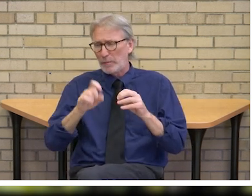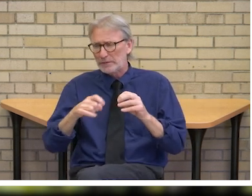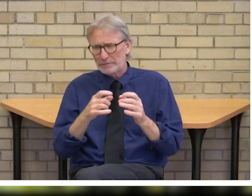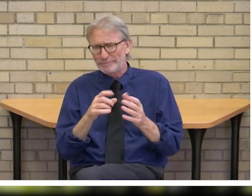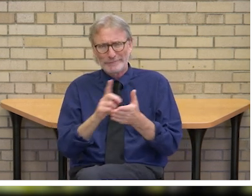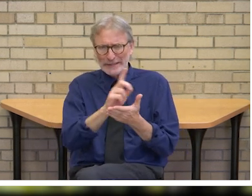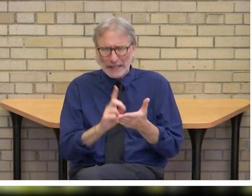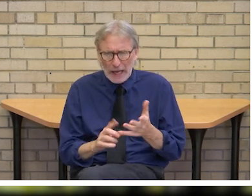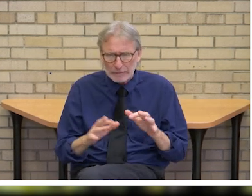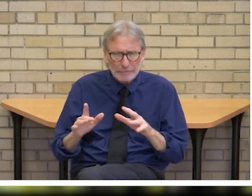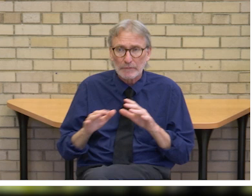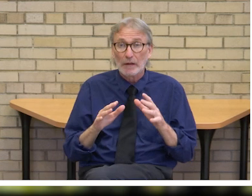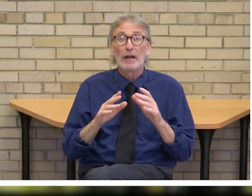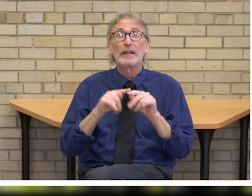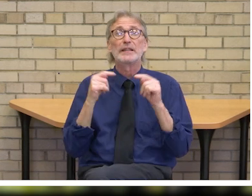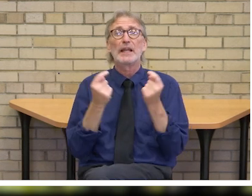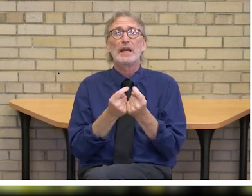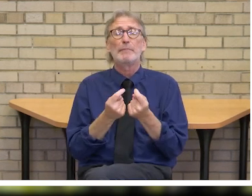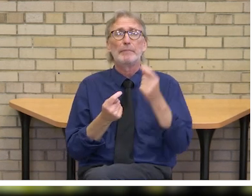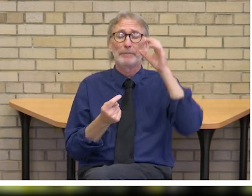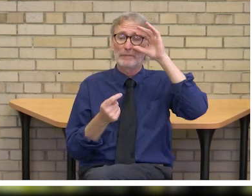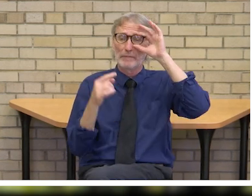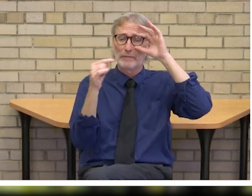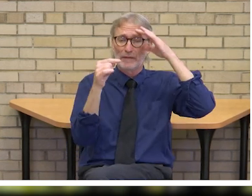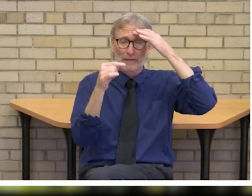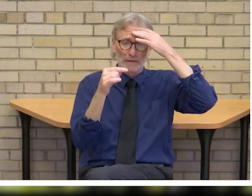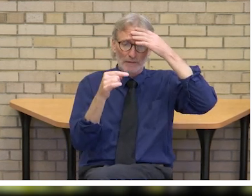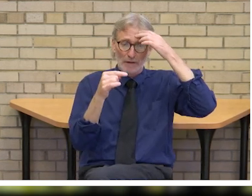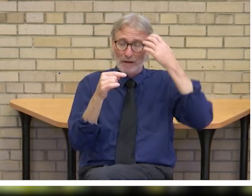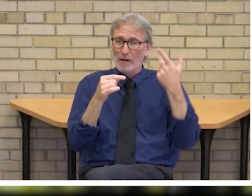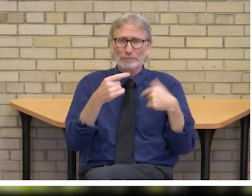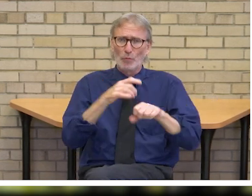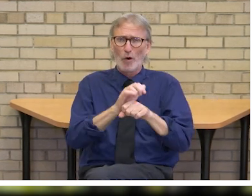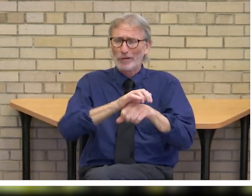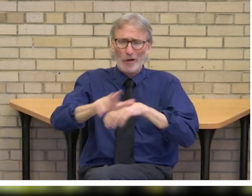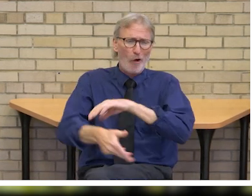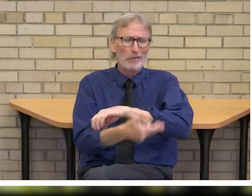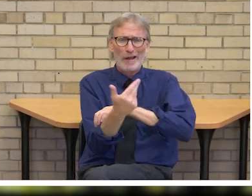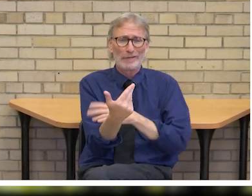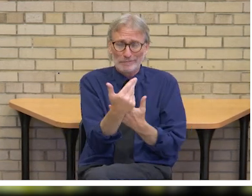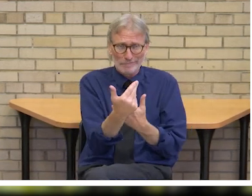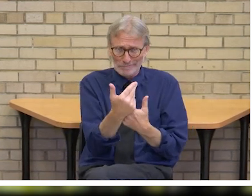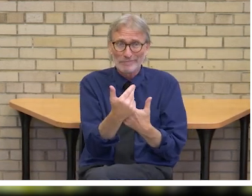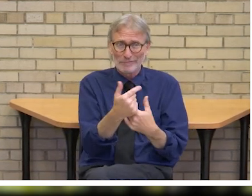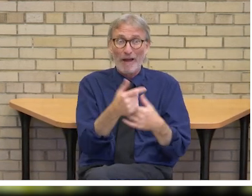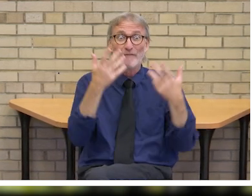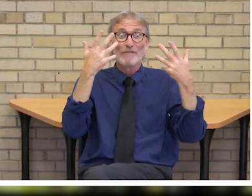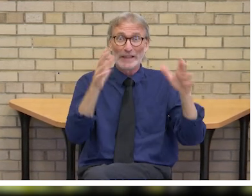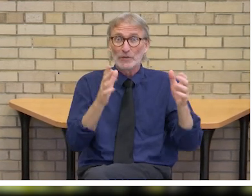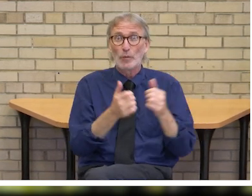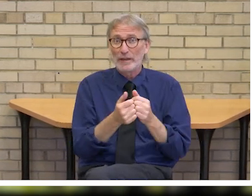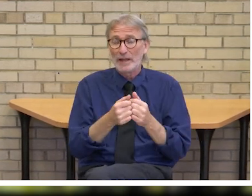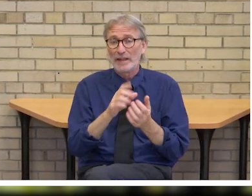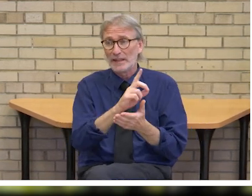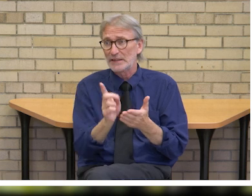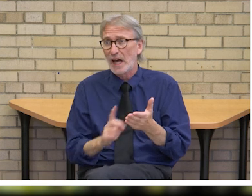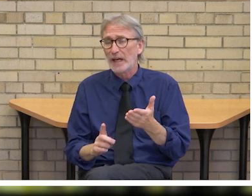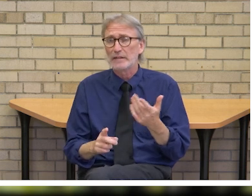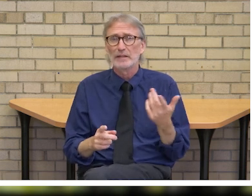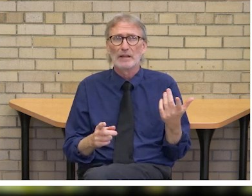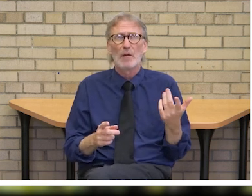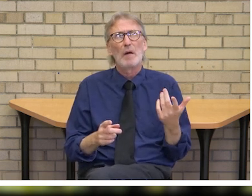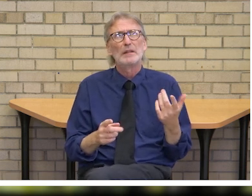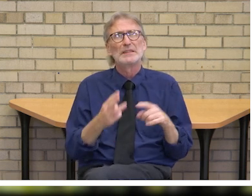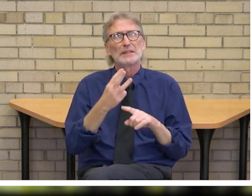our design team burnt the midnight oil, and they completed the design in just under